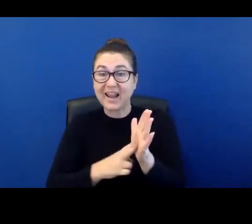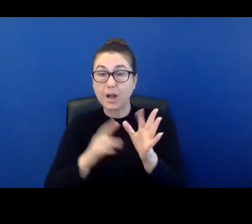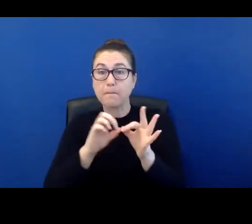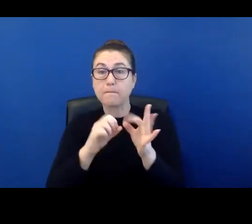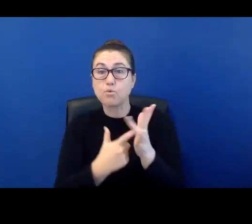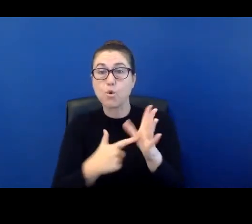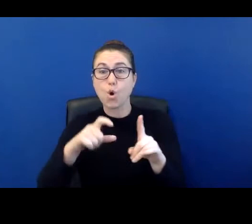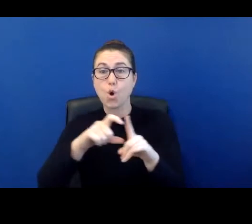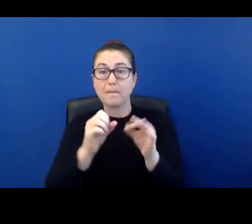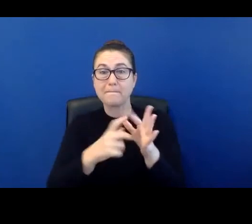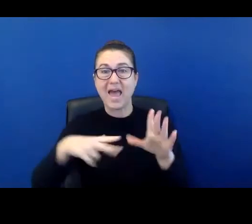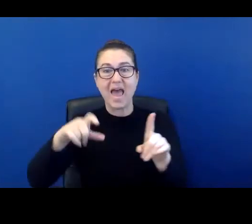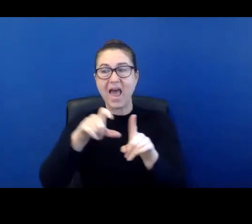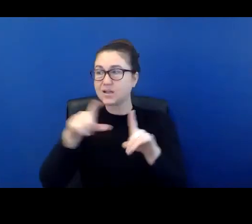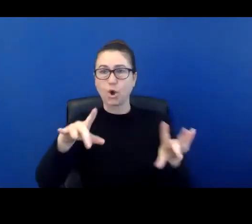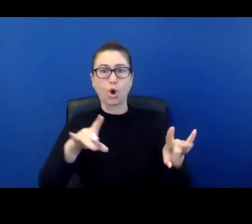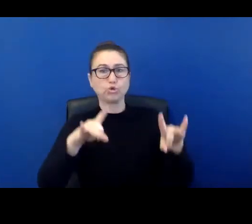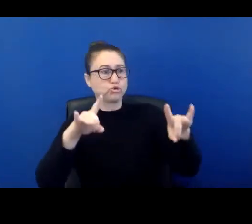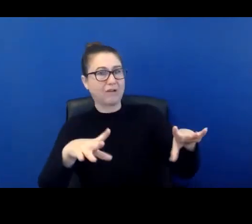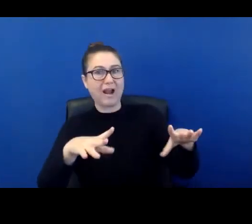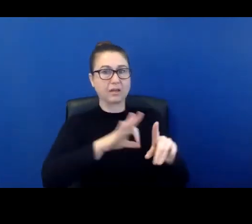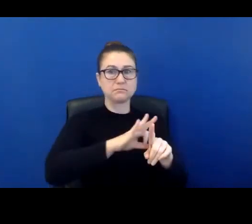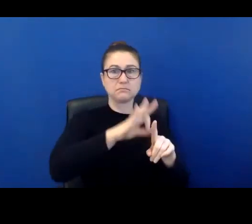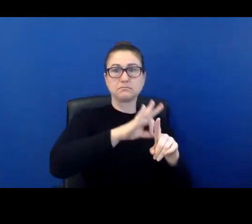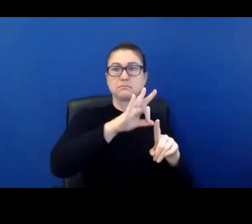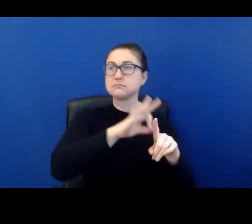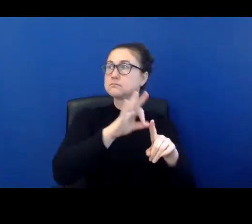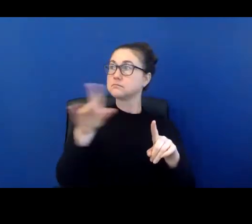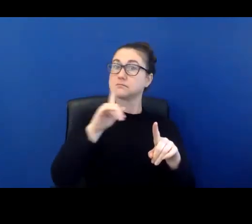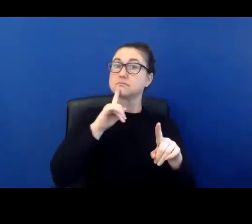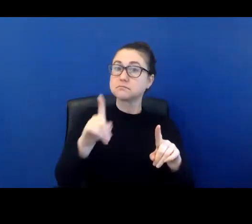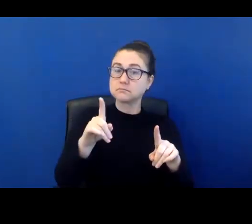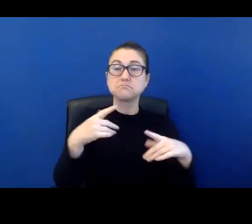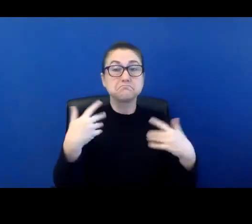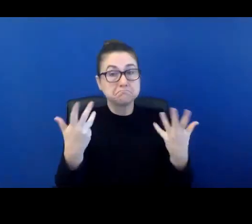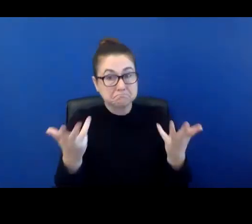building activity, we say that there needs to be